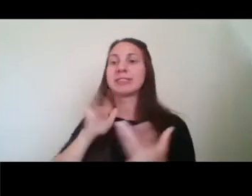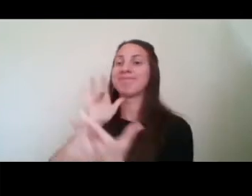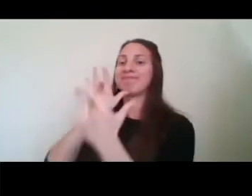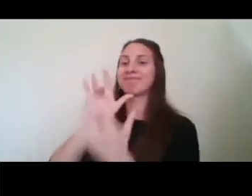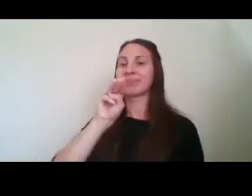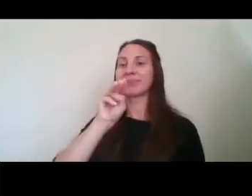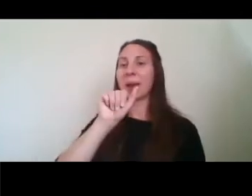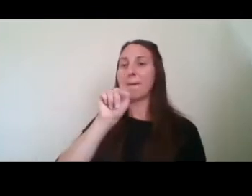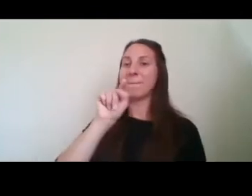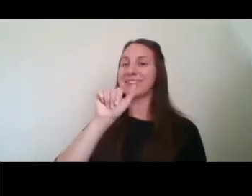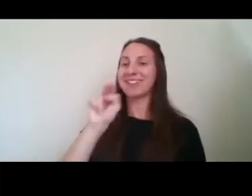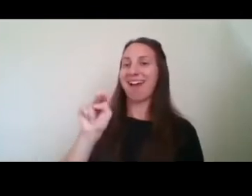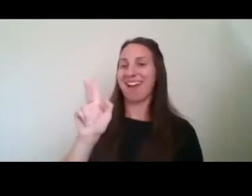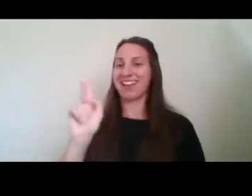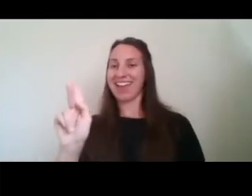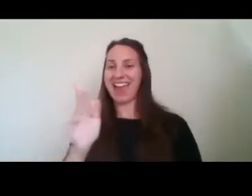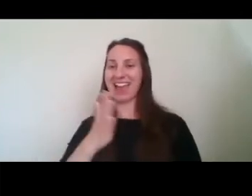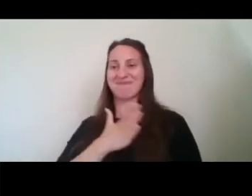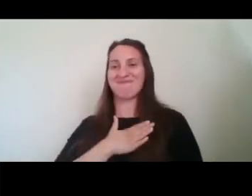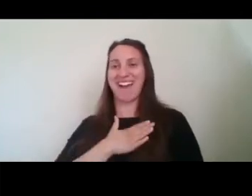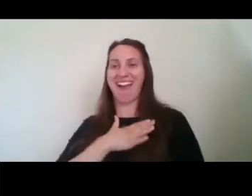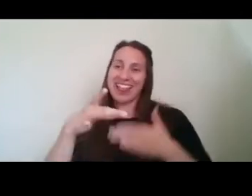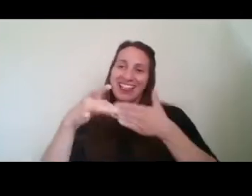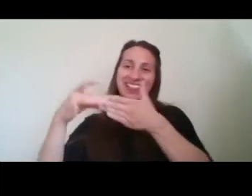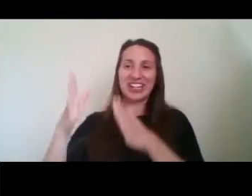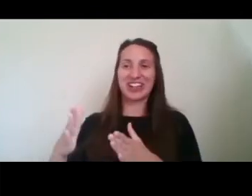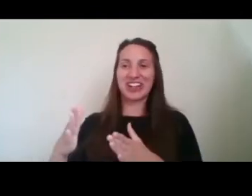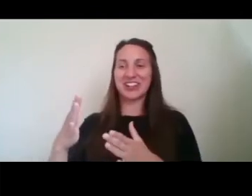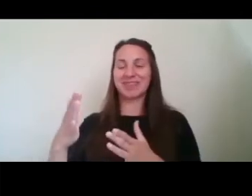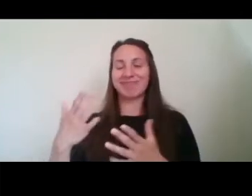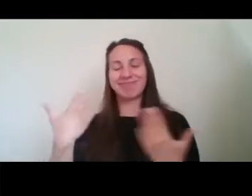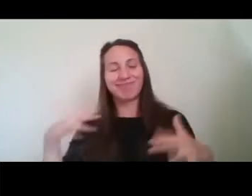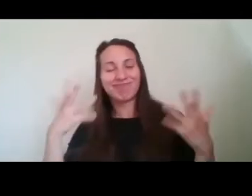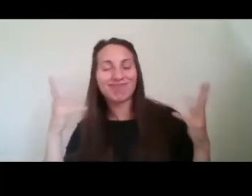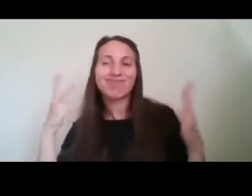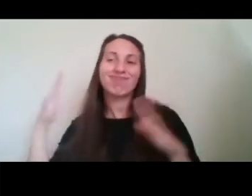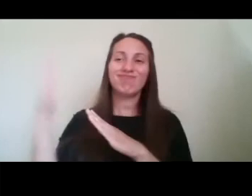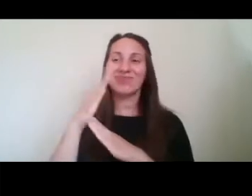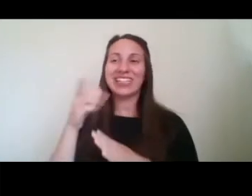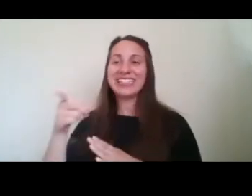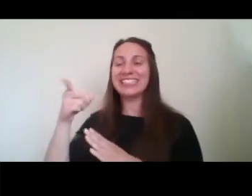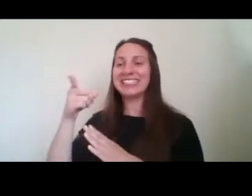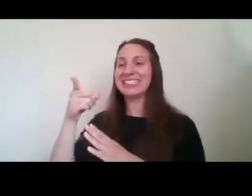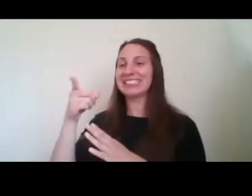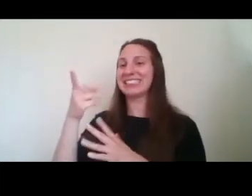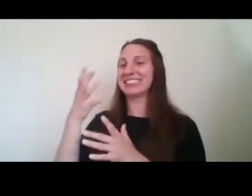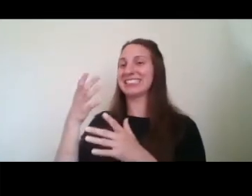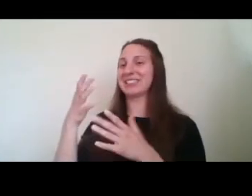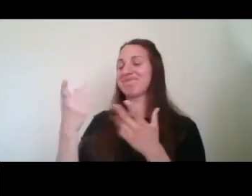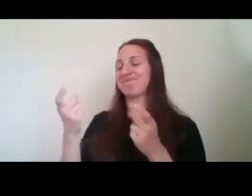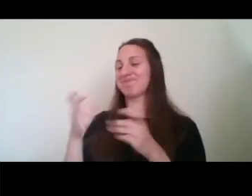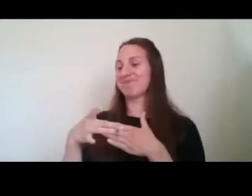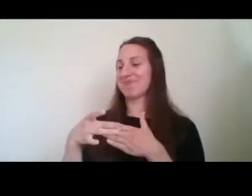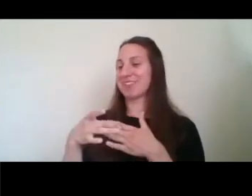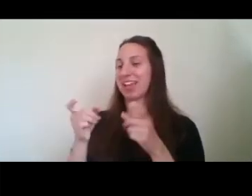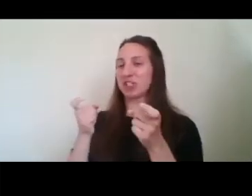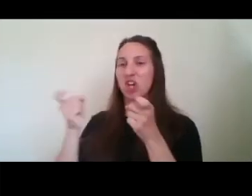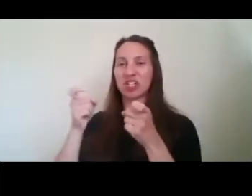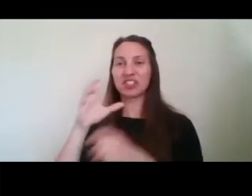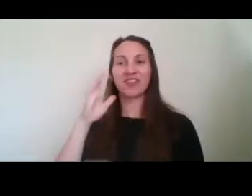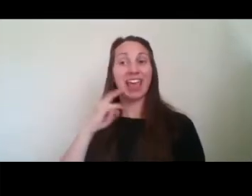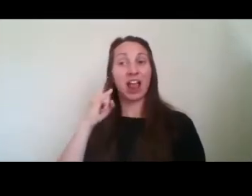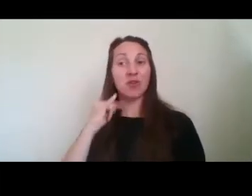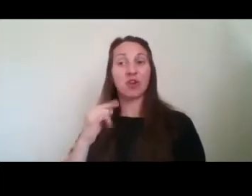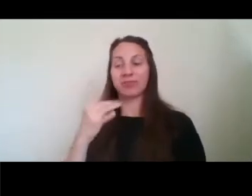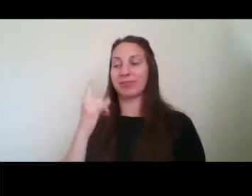my fearless leader here at Respectability, who is in charge of California and Jewish leadership. And I